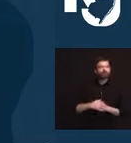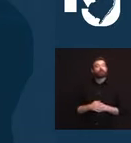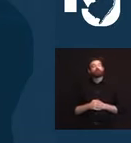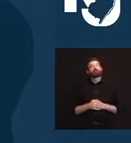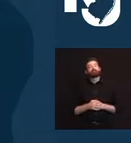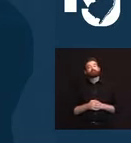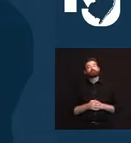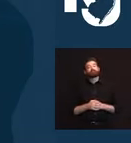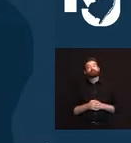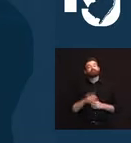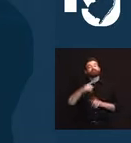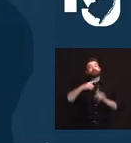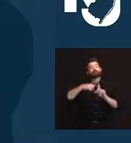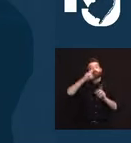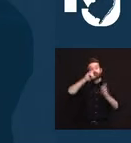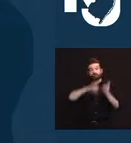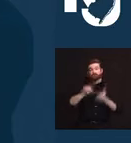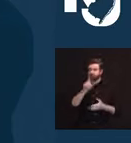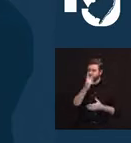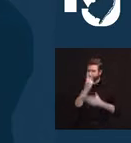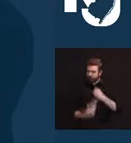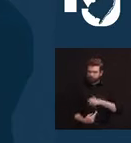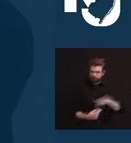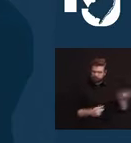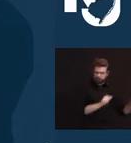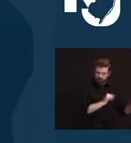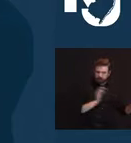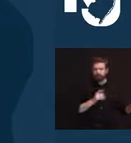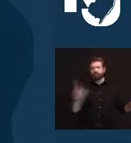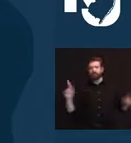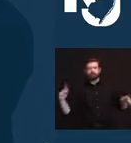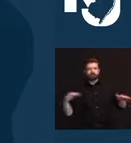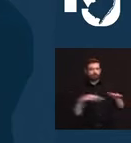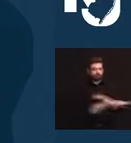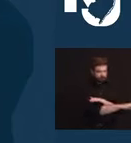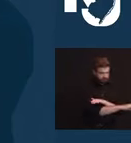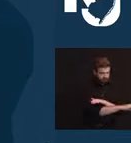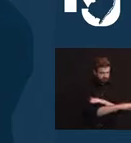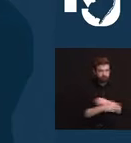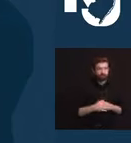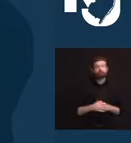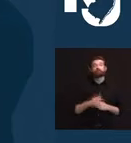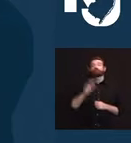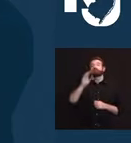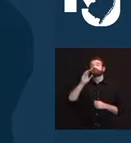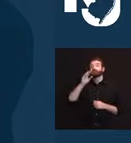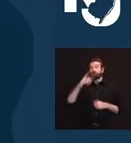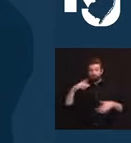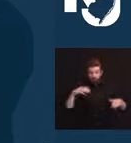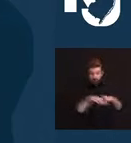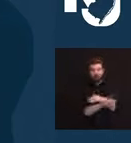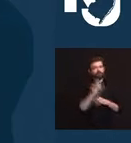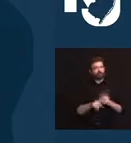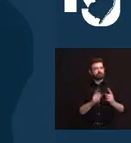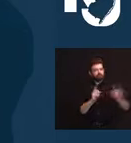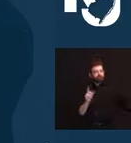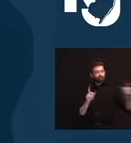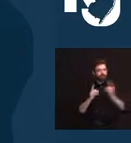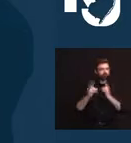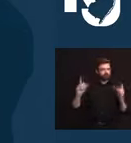of physical barrier. Everyone inside a personal care business will be required to wear a mask or face covering at all